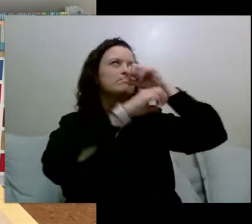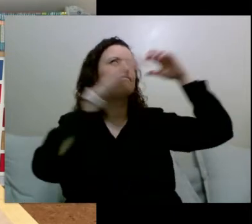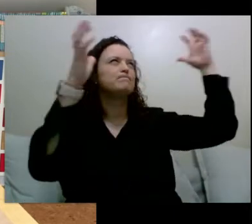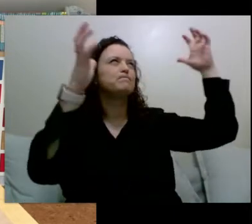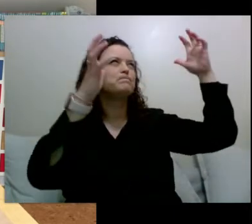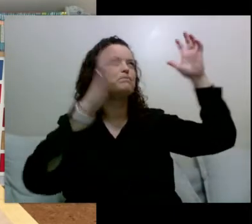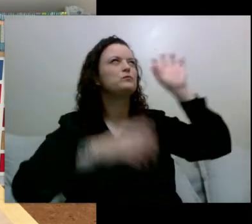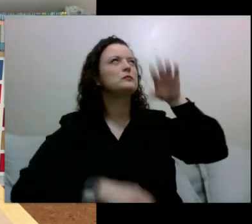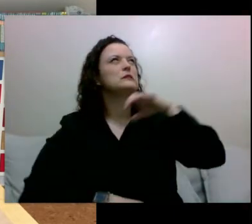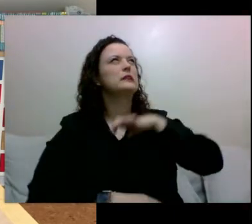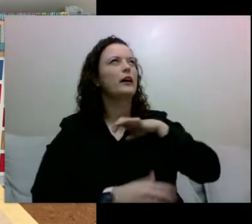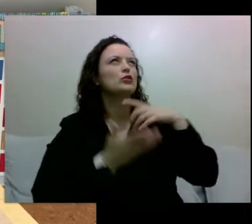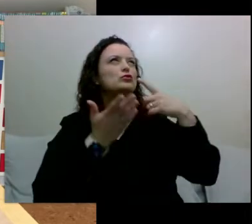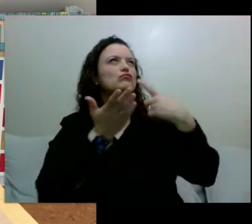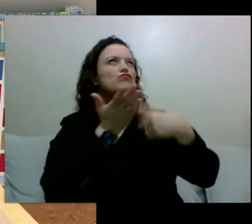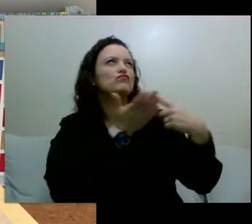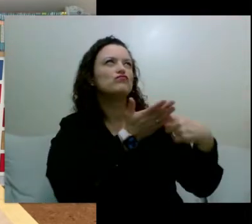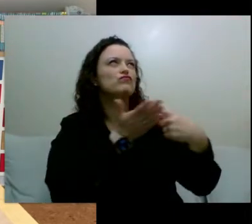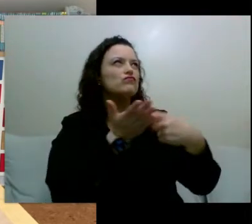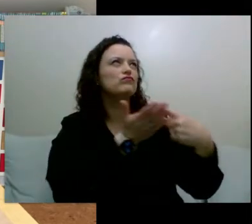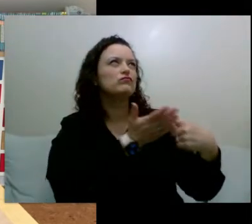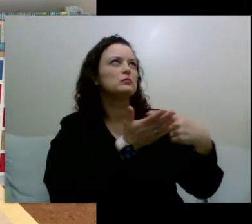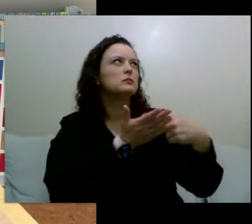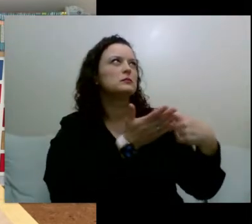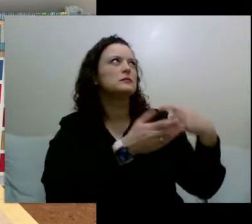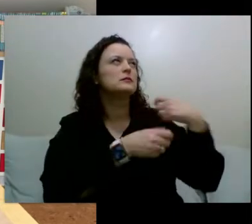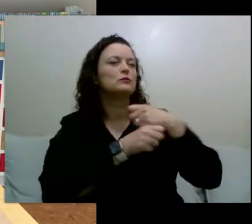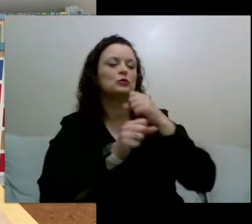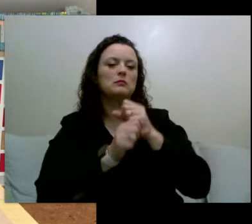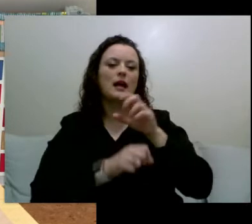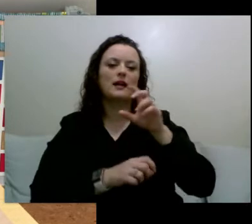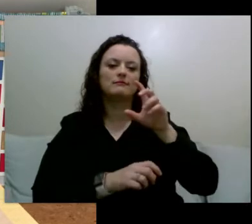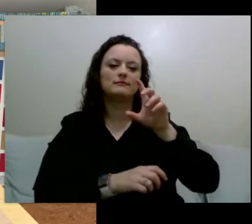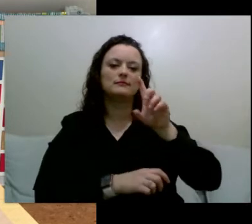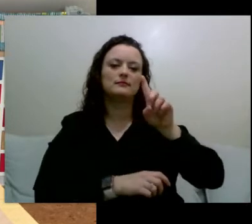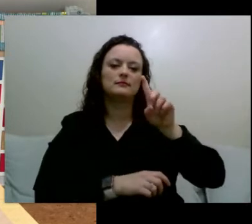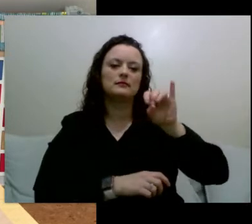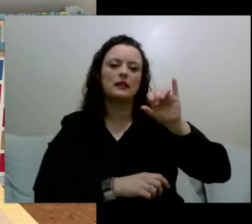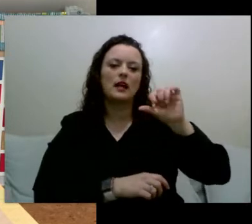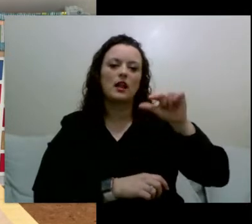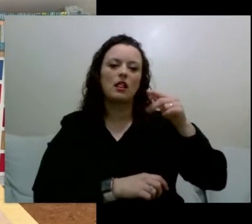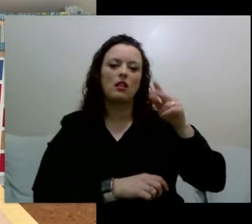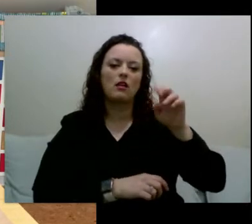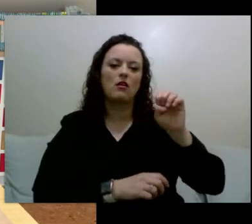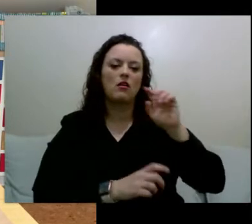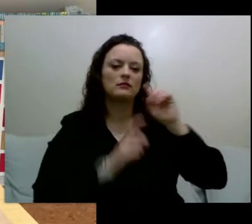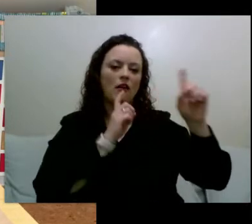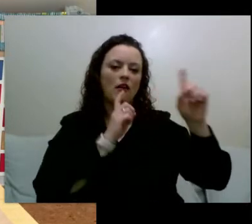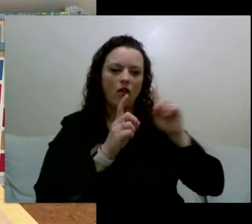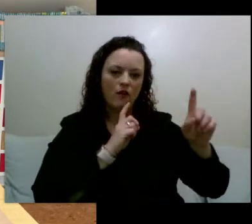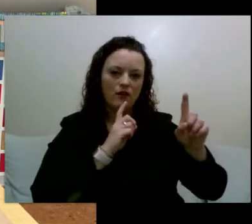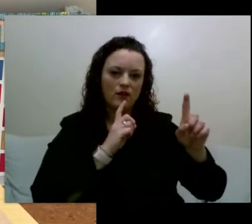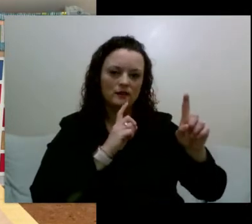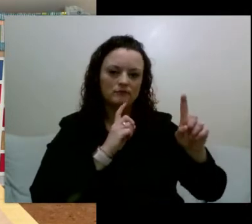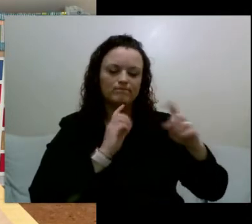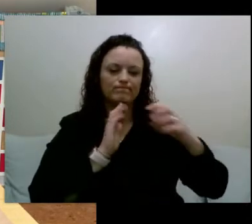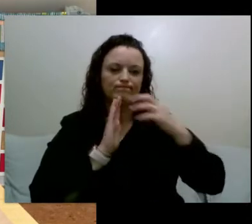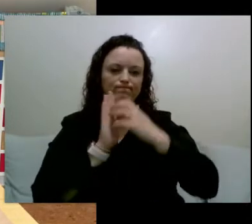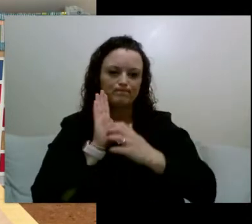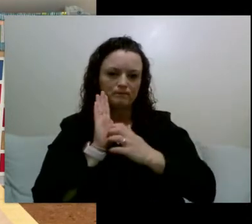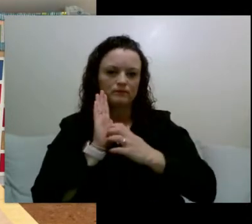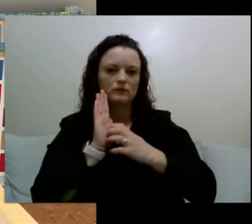dialogues. And so, if I have a little puppet, maybe that will help me write.